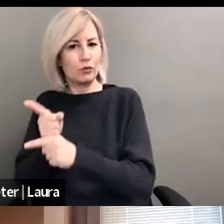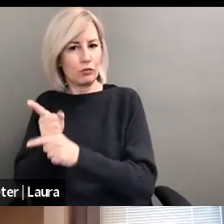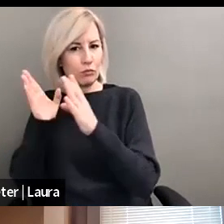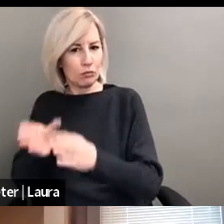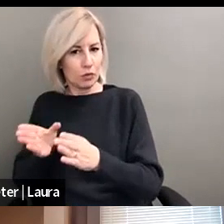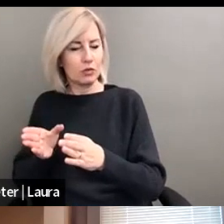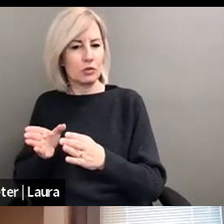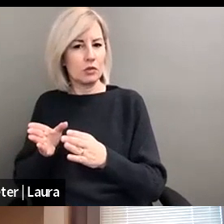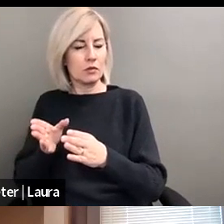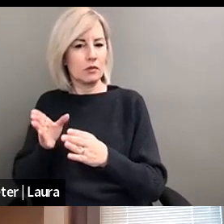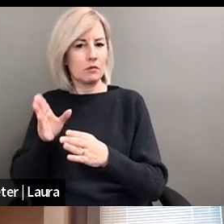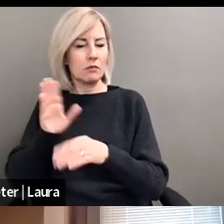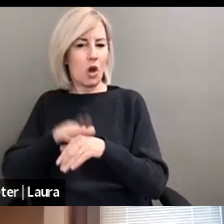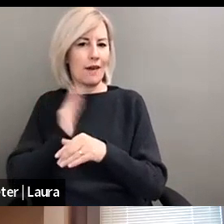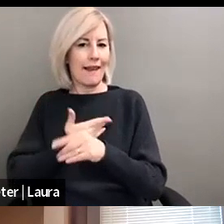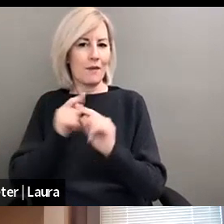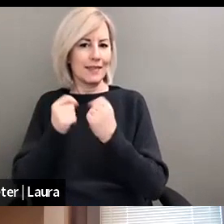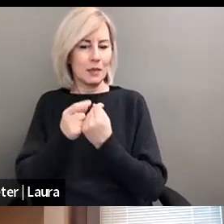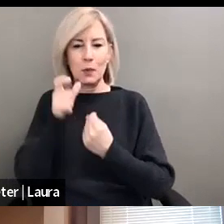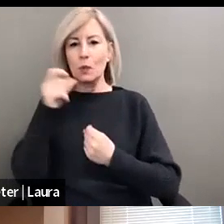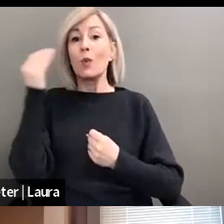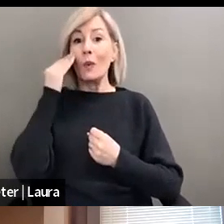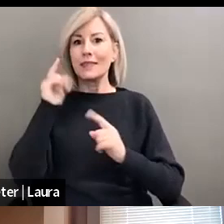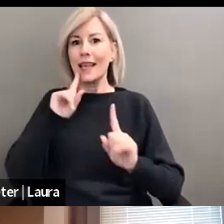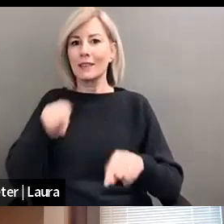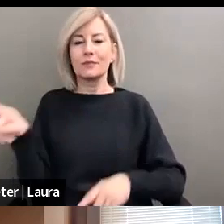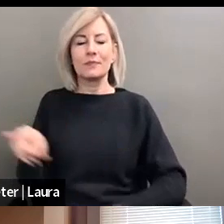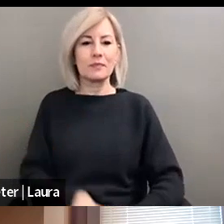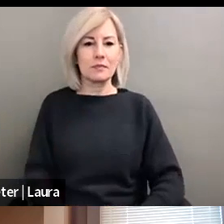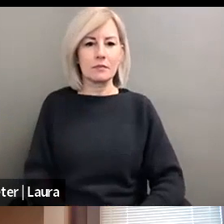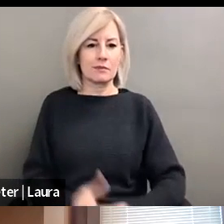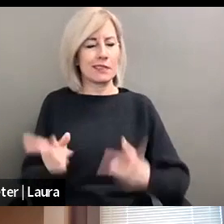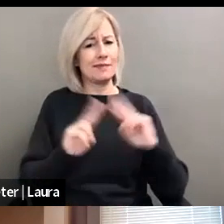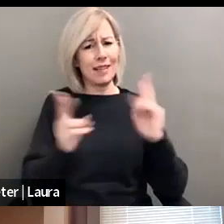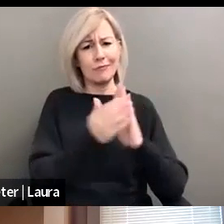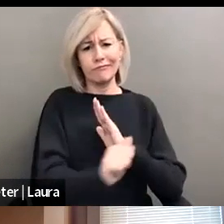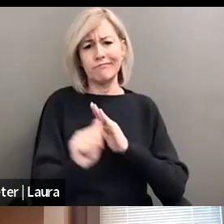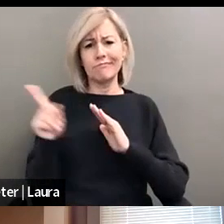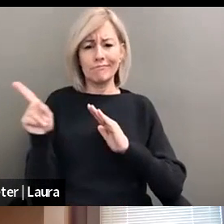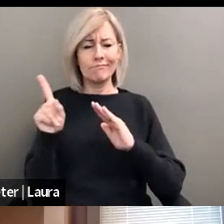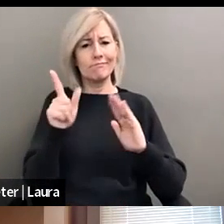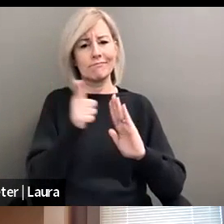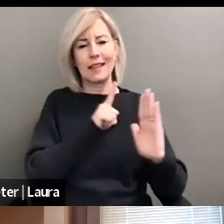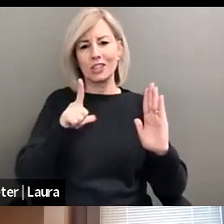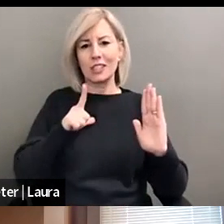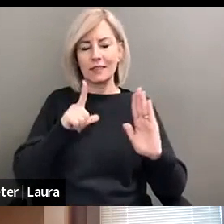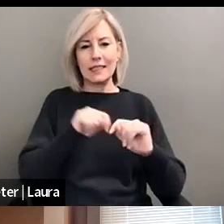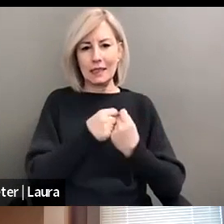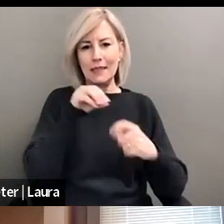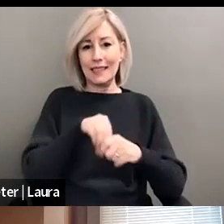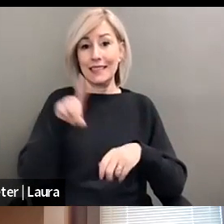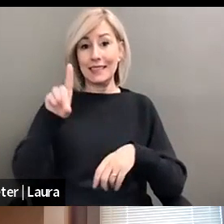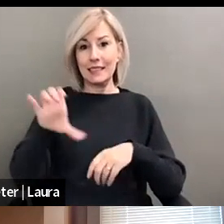on our team that does know the answer. We have a very talented legislative team in DC.